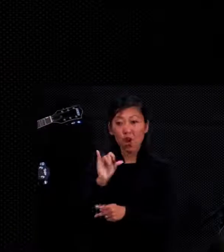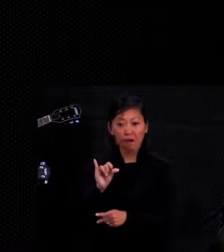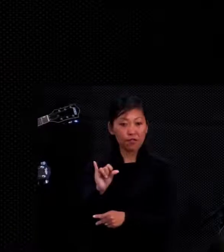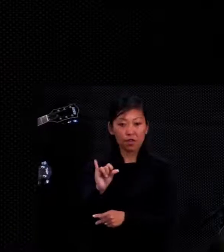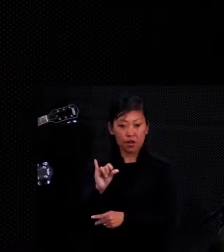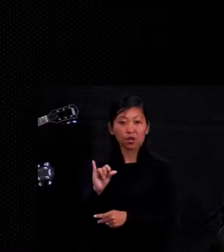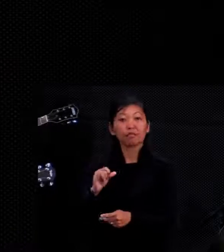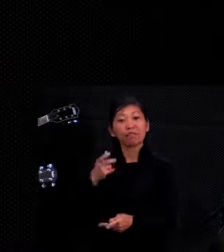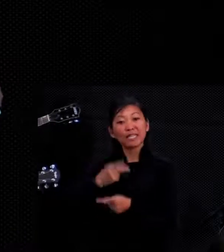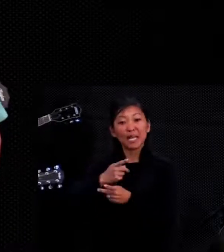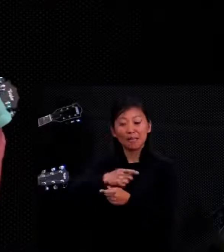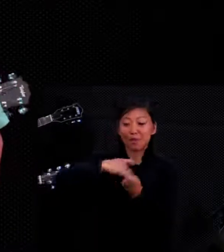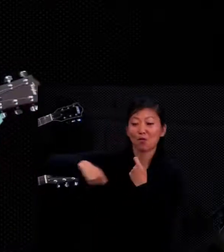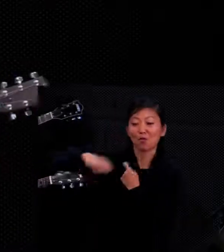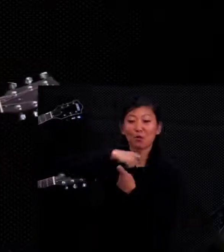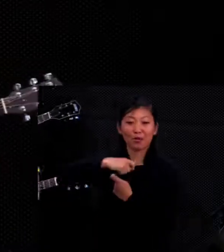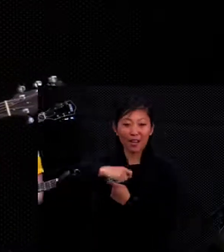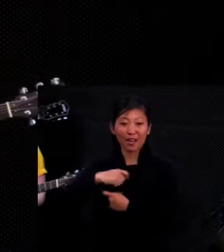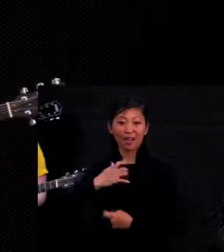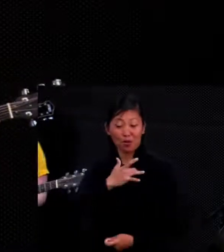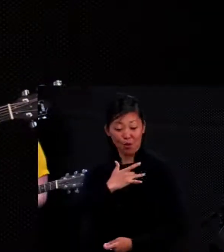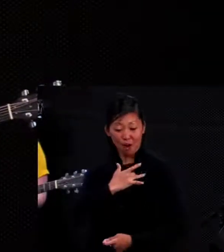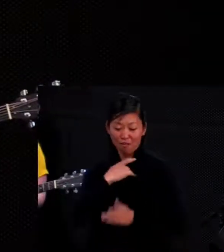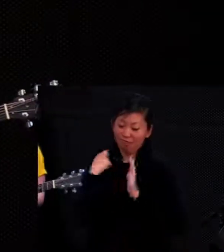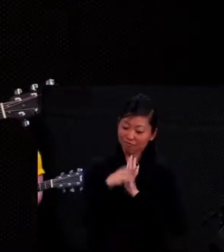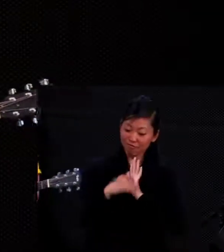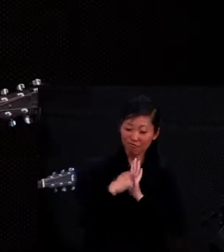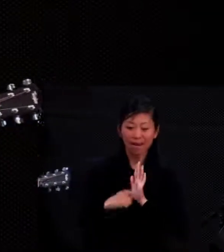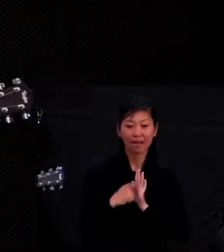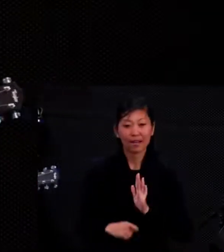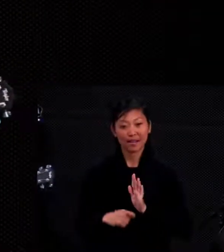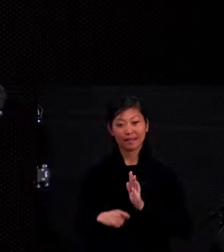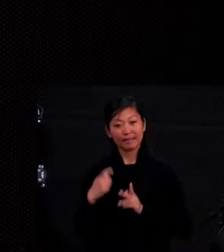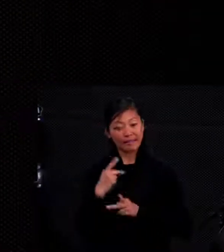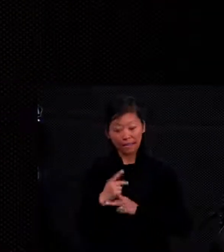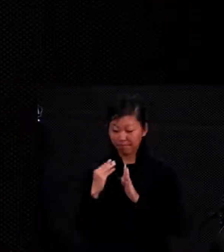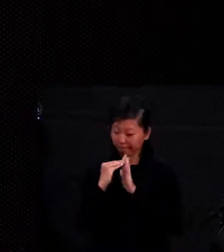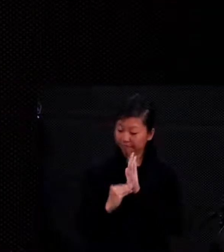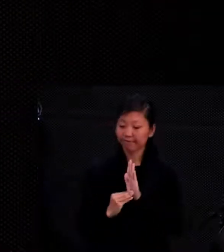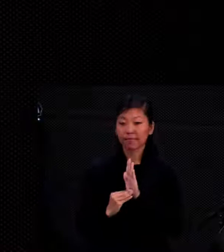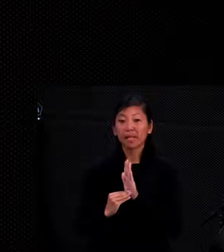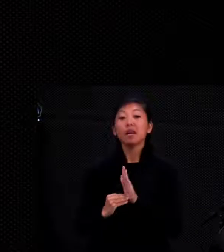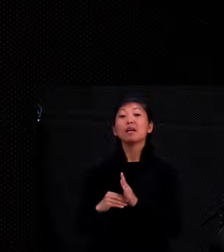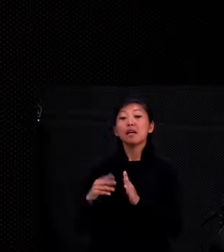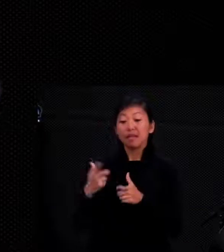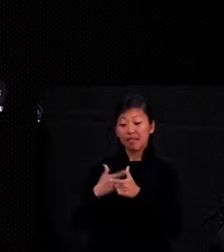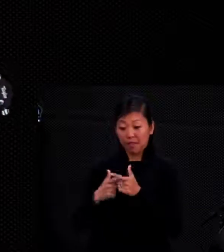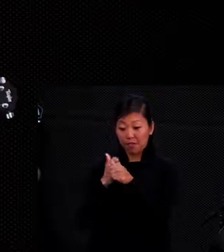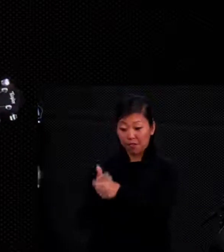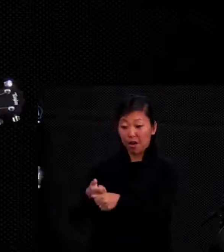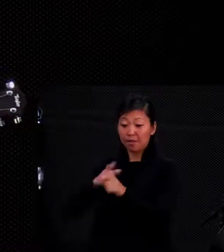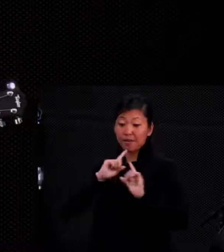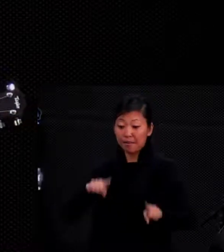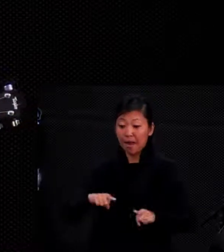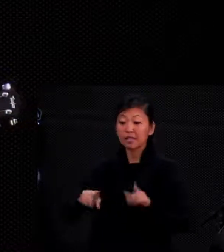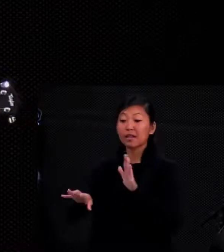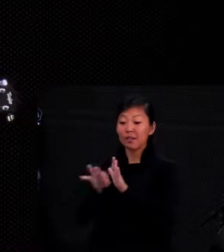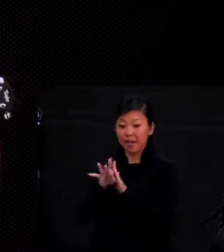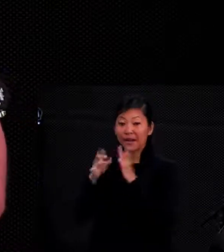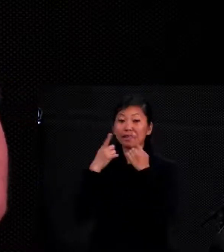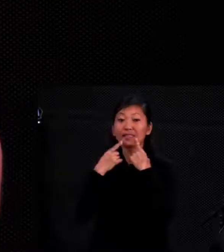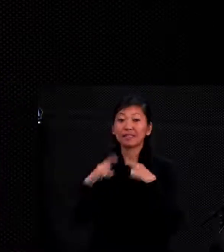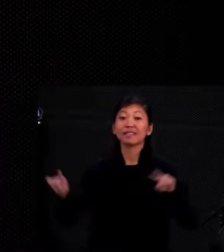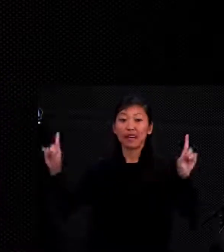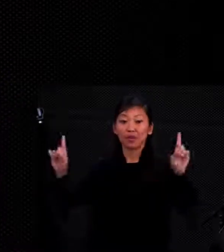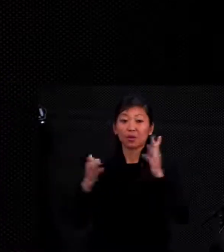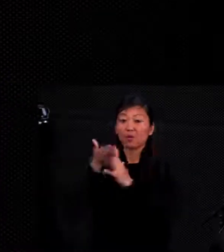around your neck. Write them on the tablet of your heart, so you will find favor and good success in the sight of God and man. Trust in the